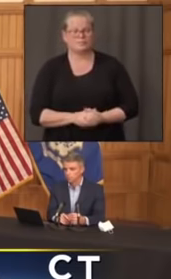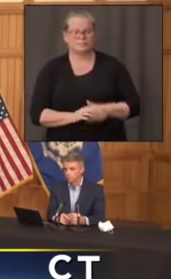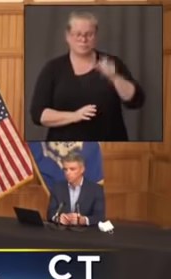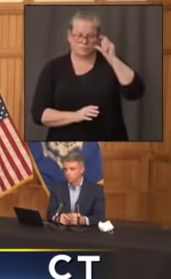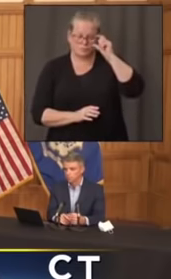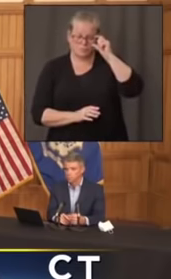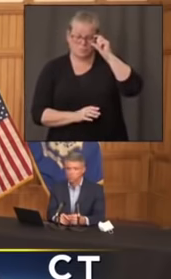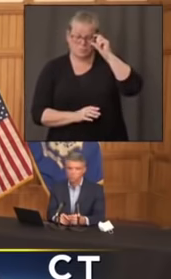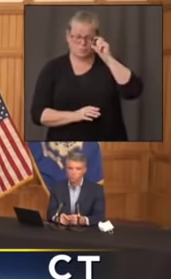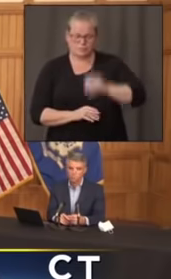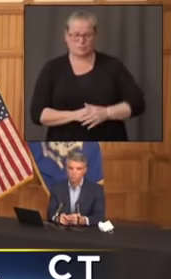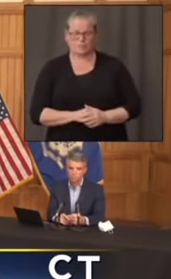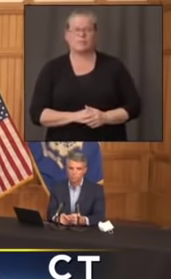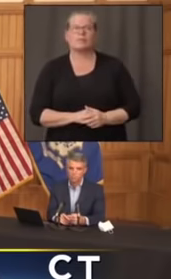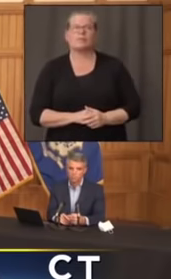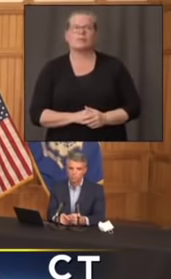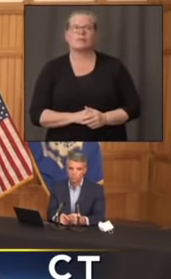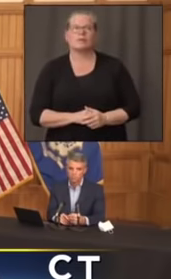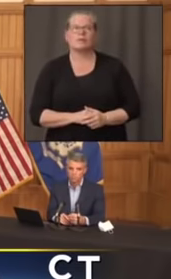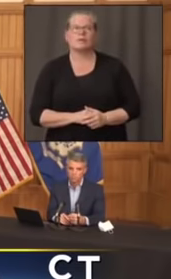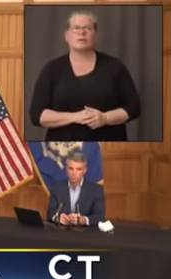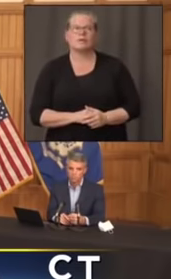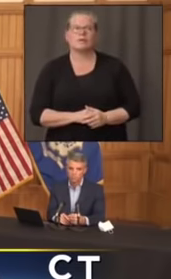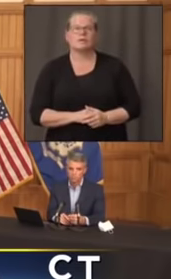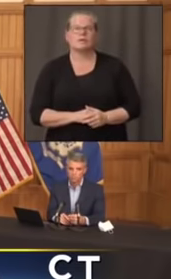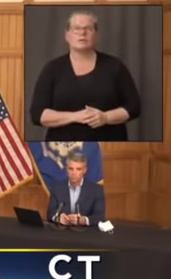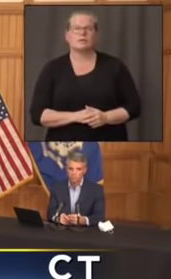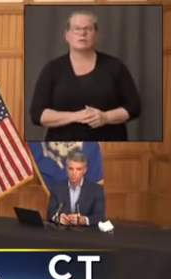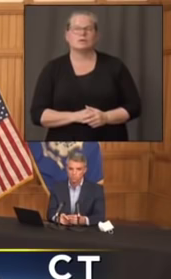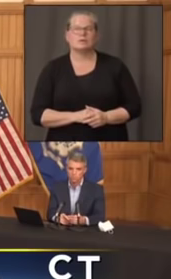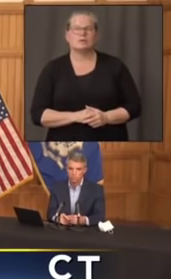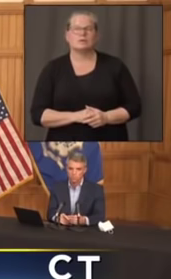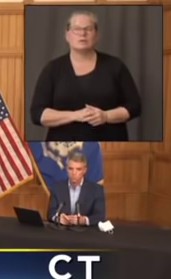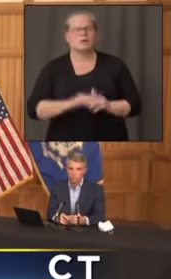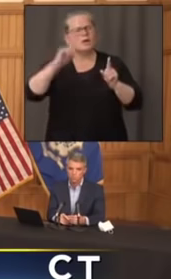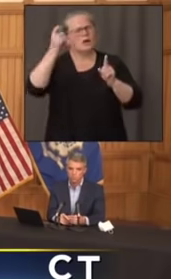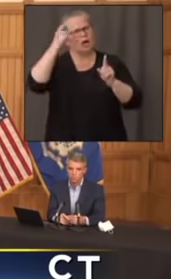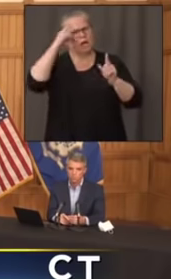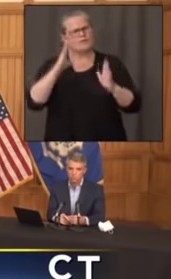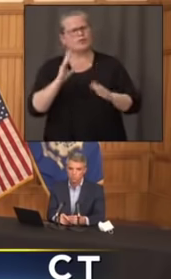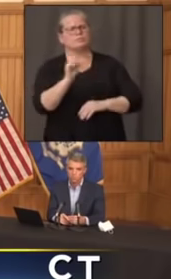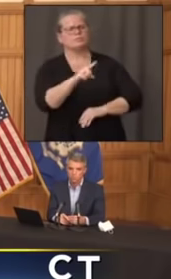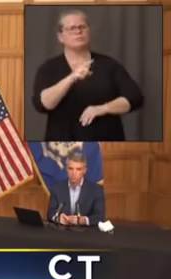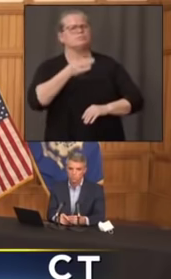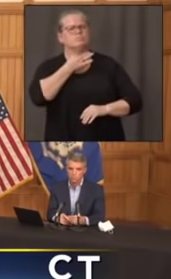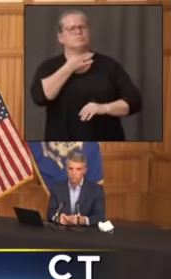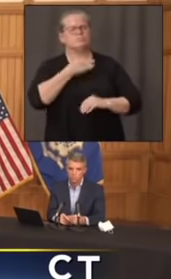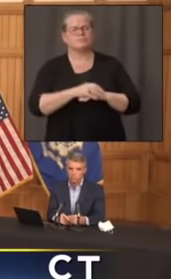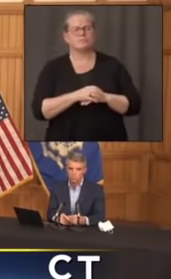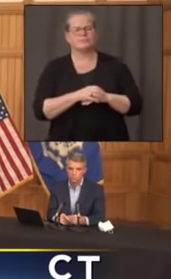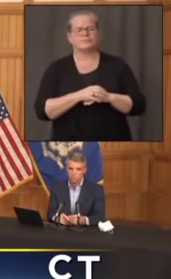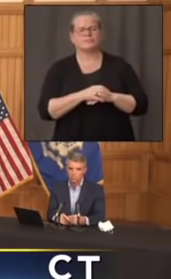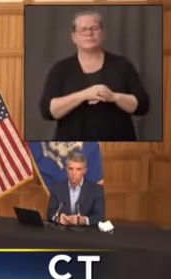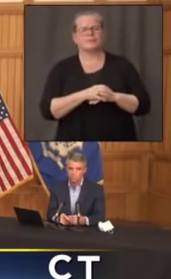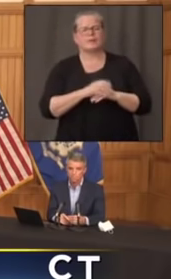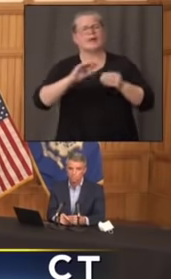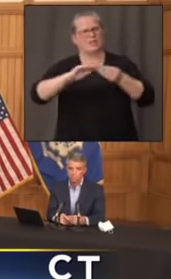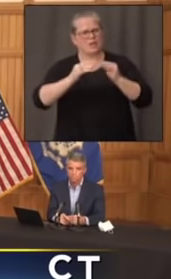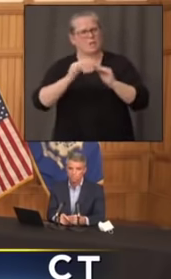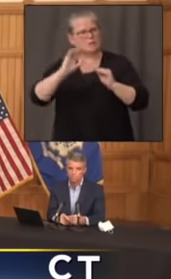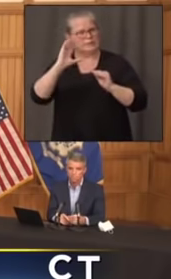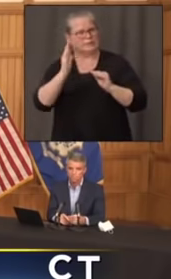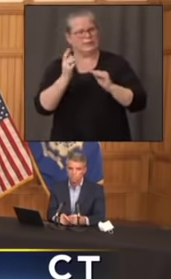Hey there, thanks. Hey, Governor, I just wanted to ask a question. You already talked a little bit about these slight increases in numbers and why they're